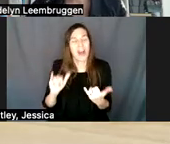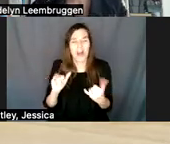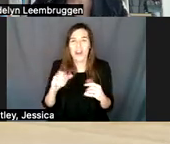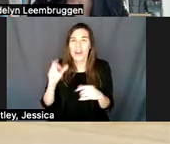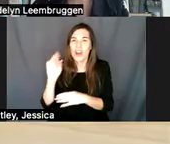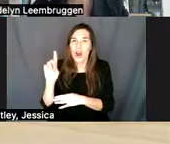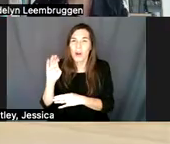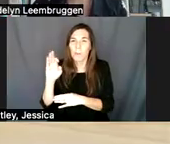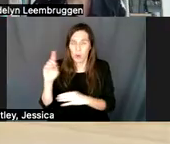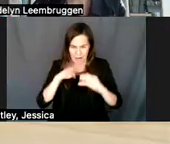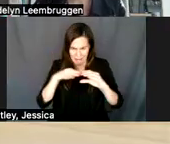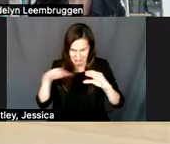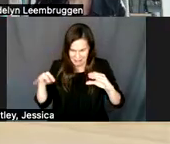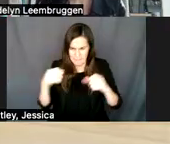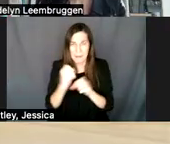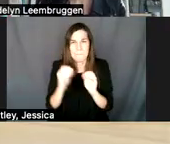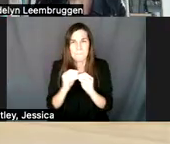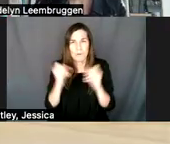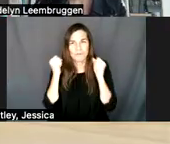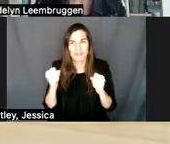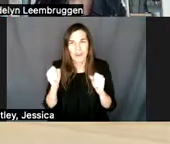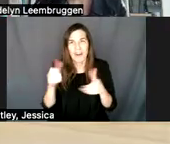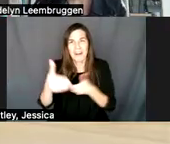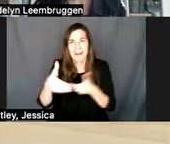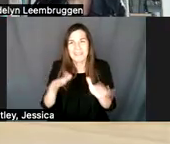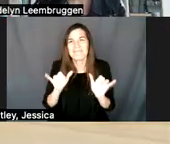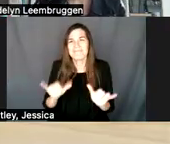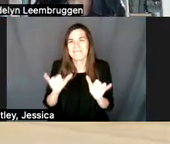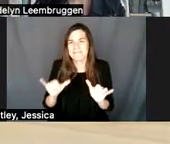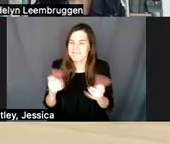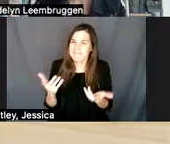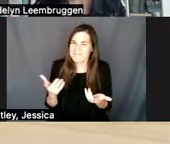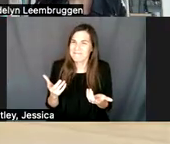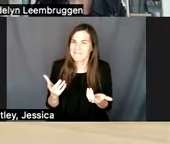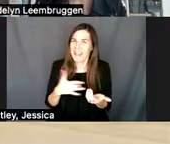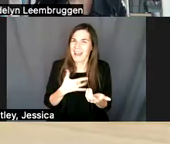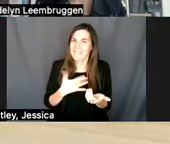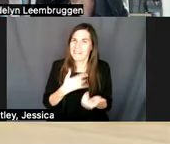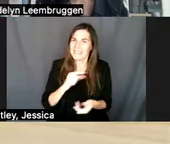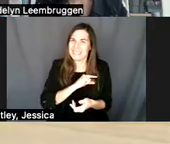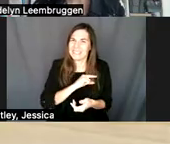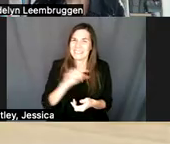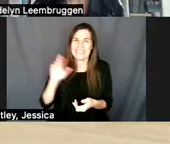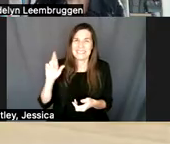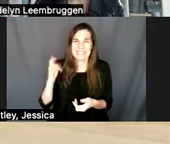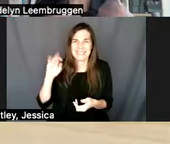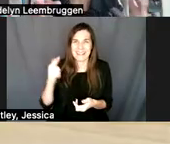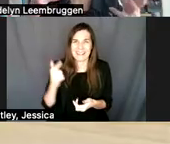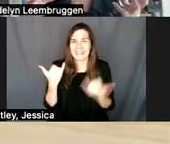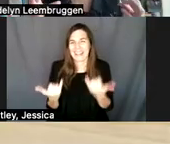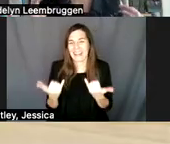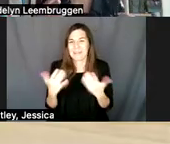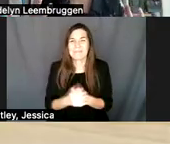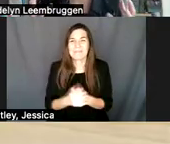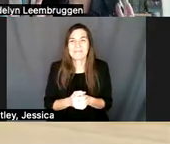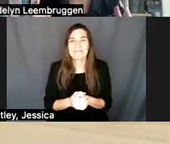that everything has been like the raw materials have been showing up in so much Right. more. I like feel guilty recycling, Mm. yeah, instead of And if re you notice,